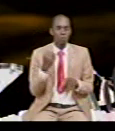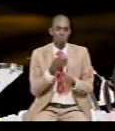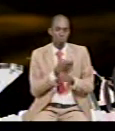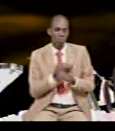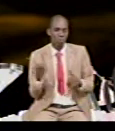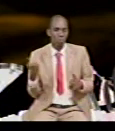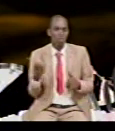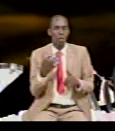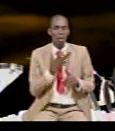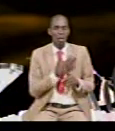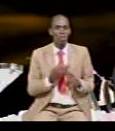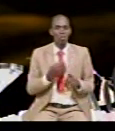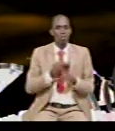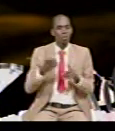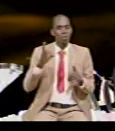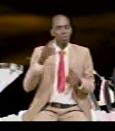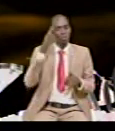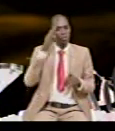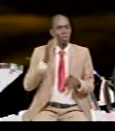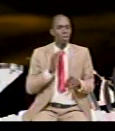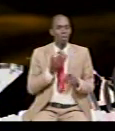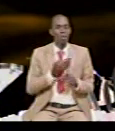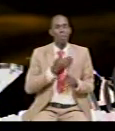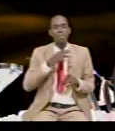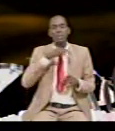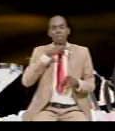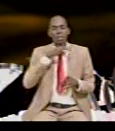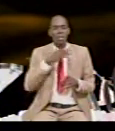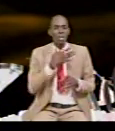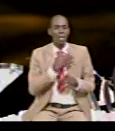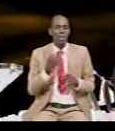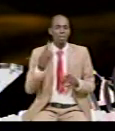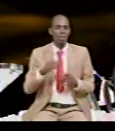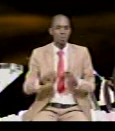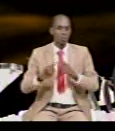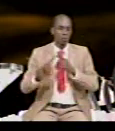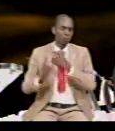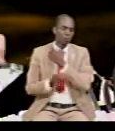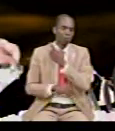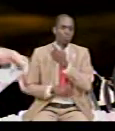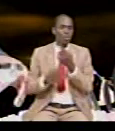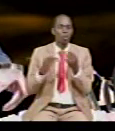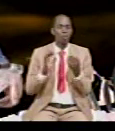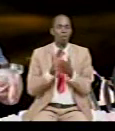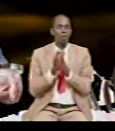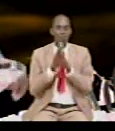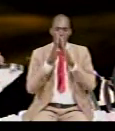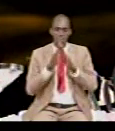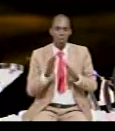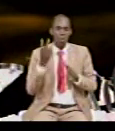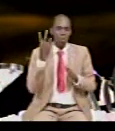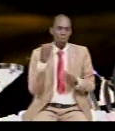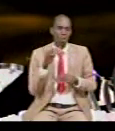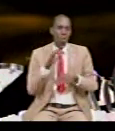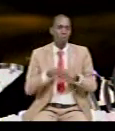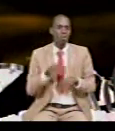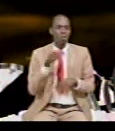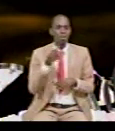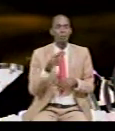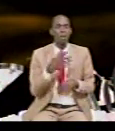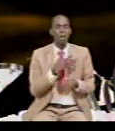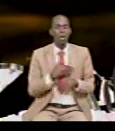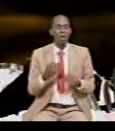iniquities. The chastisement of our peace was upon him, and with his stripes we are